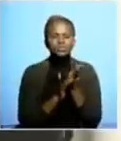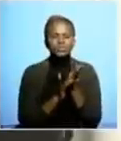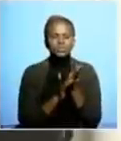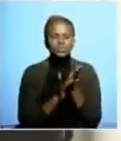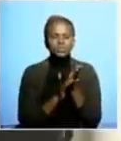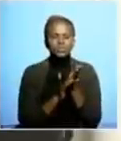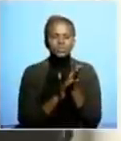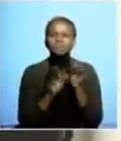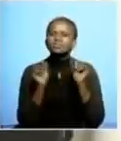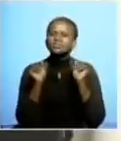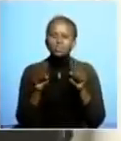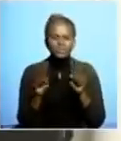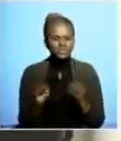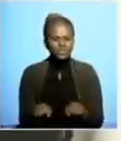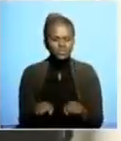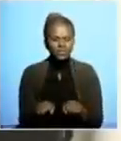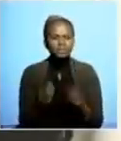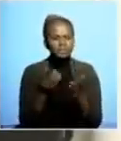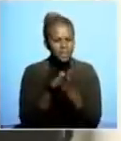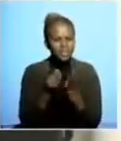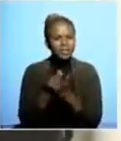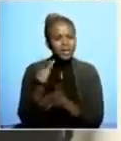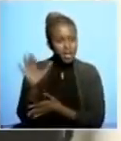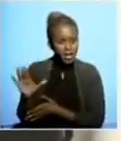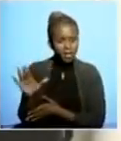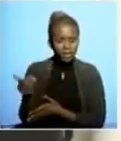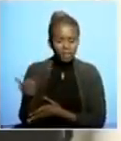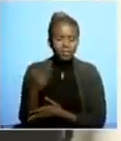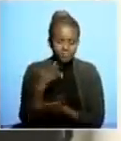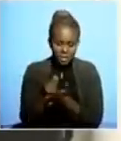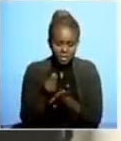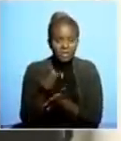It is possible. The money is there now.